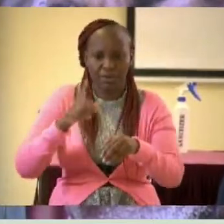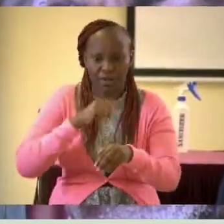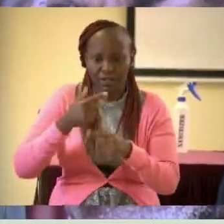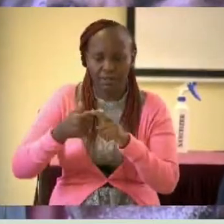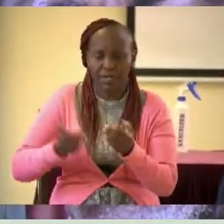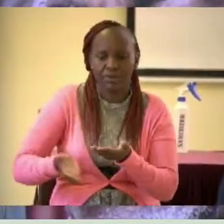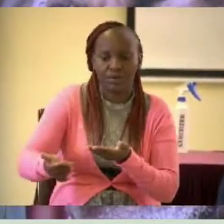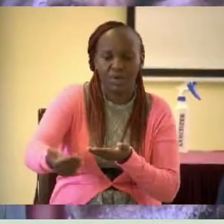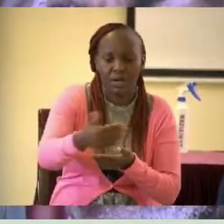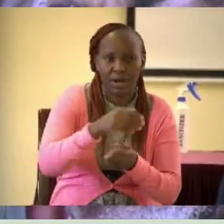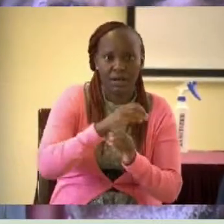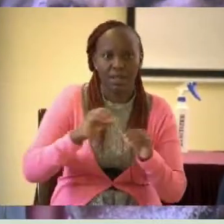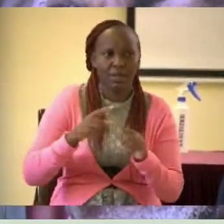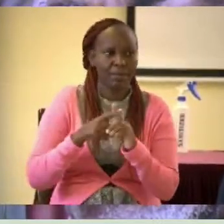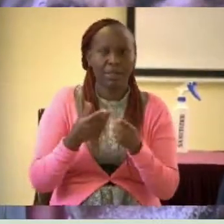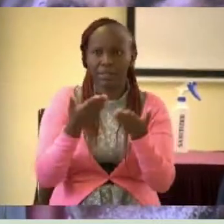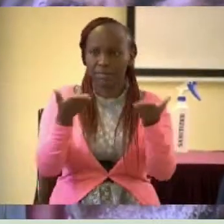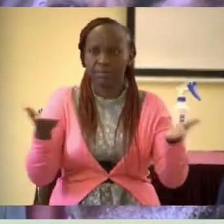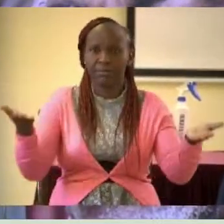And the harvesters are here.